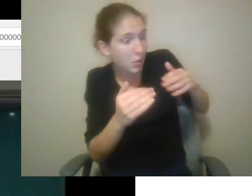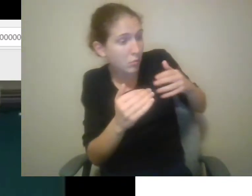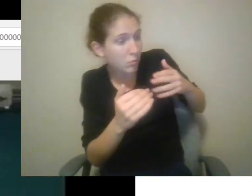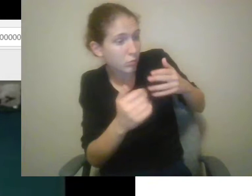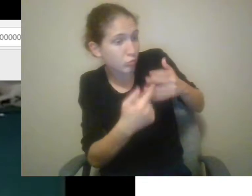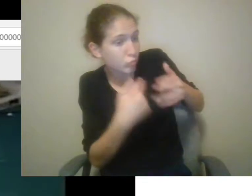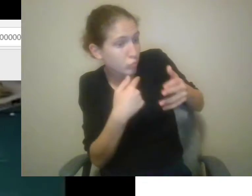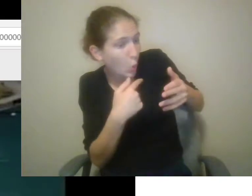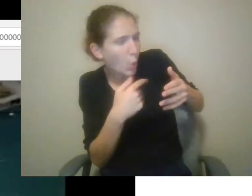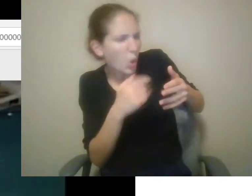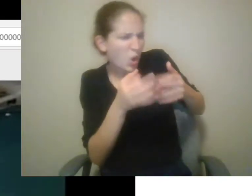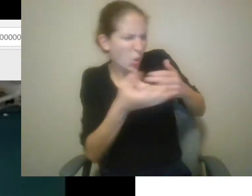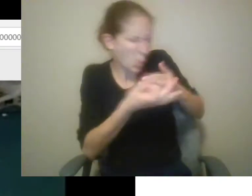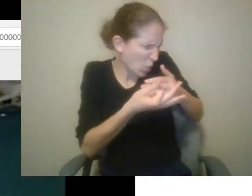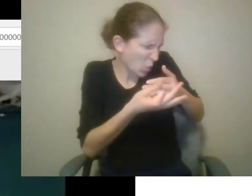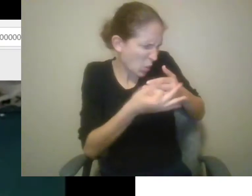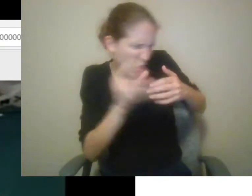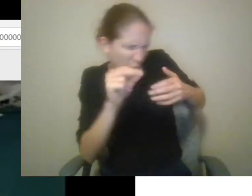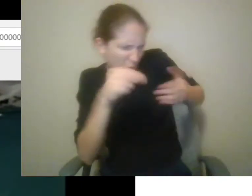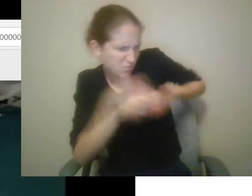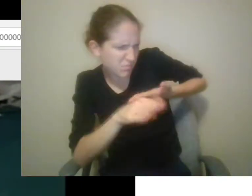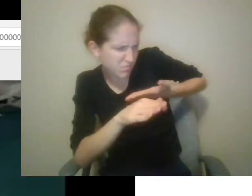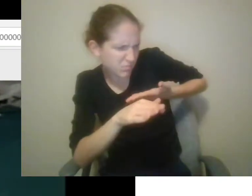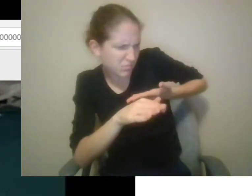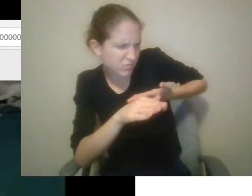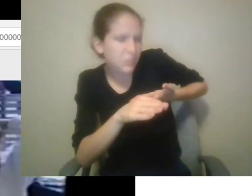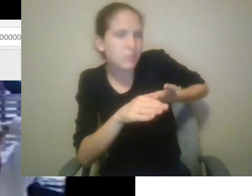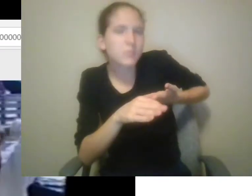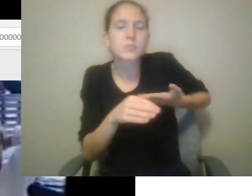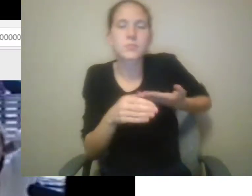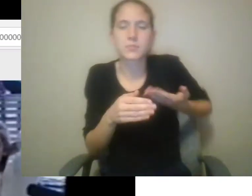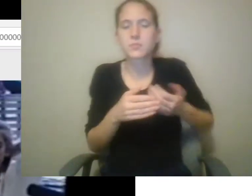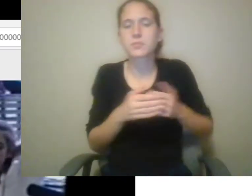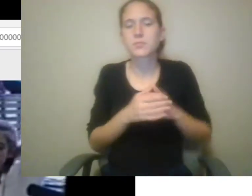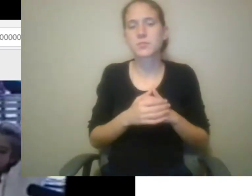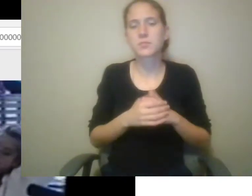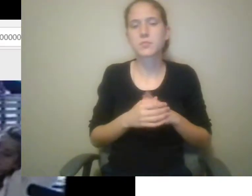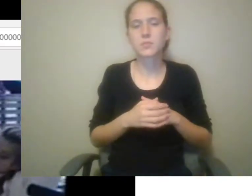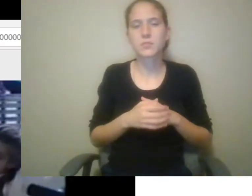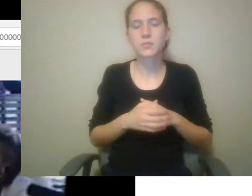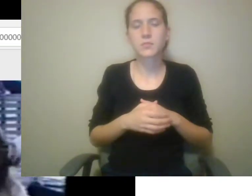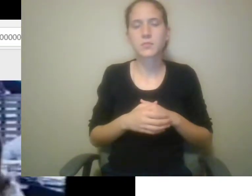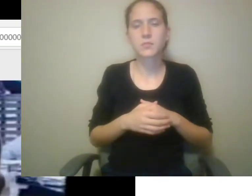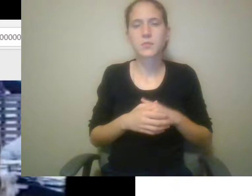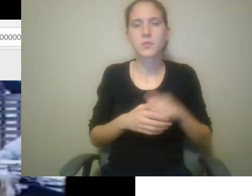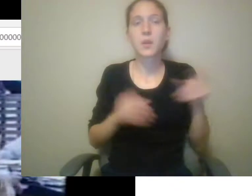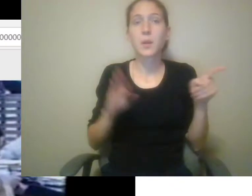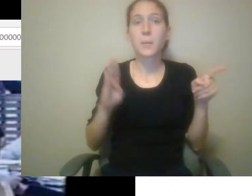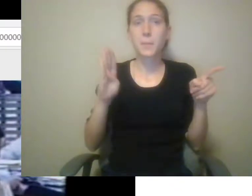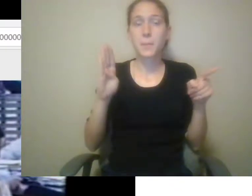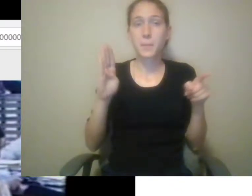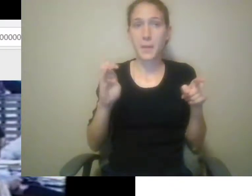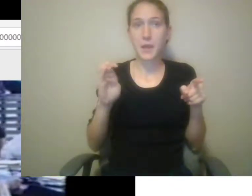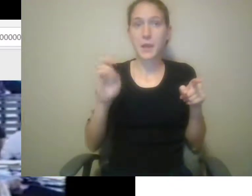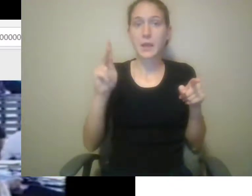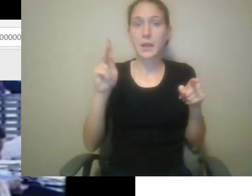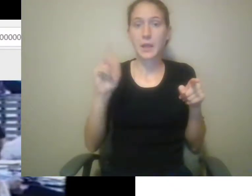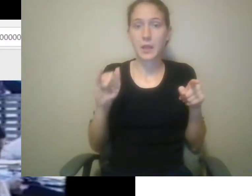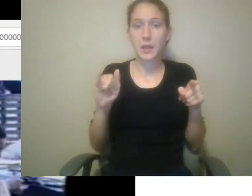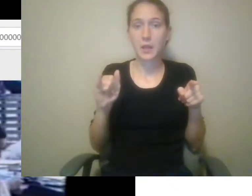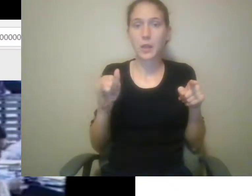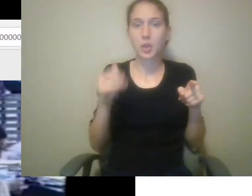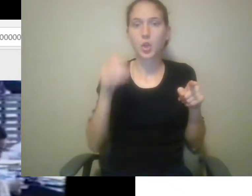opened or closed to move material in or out. Becky. Last night I was reading, they